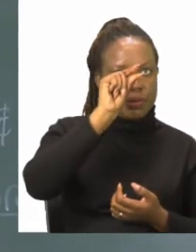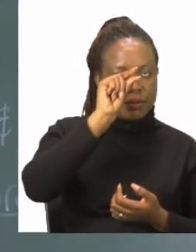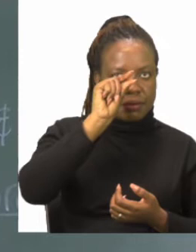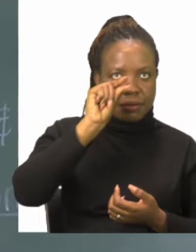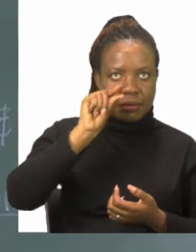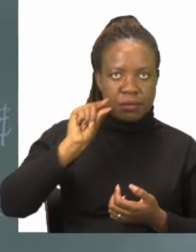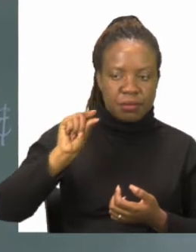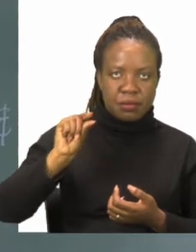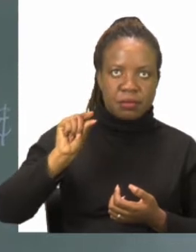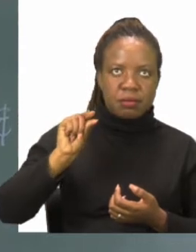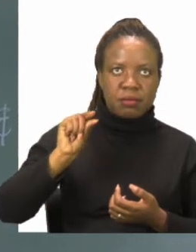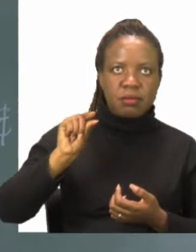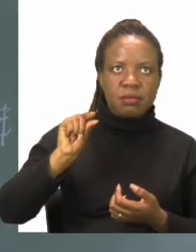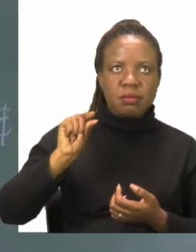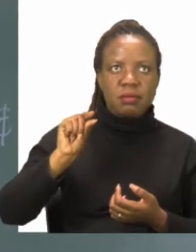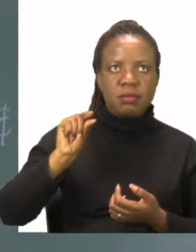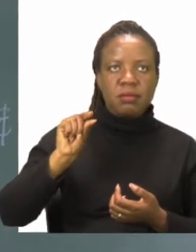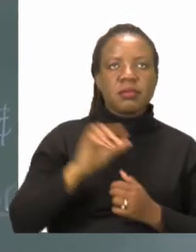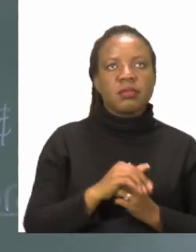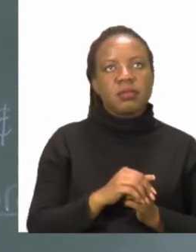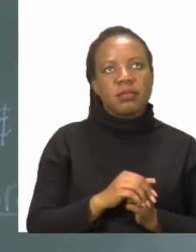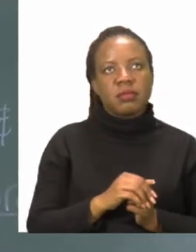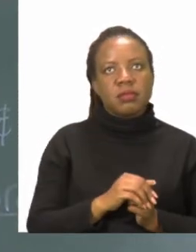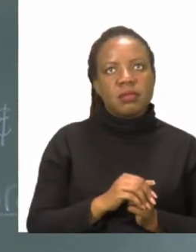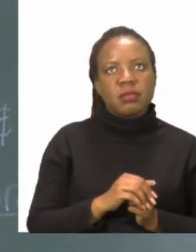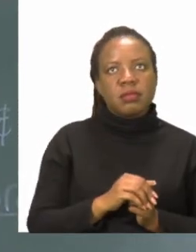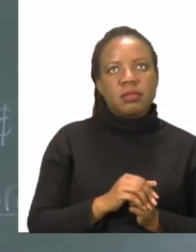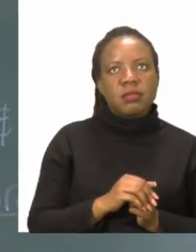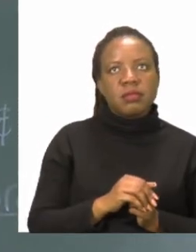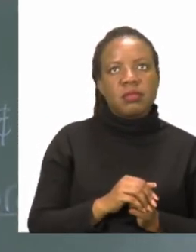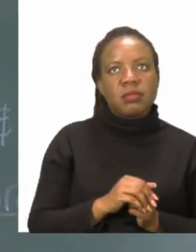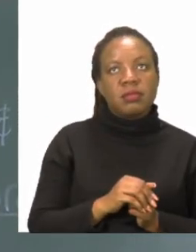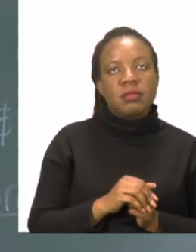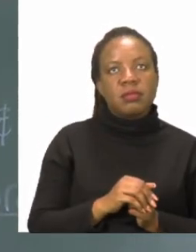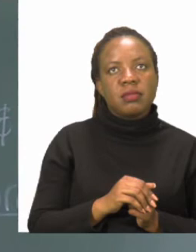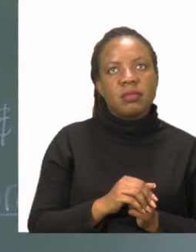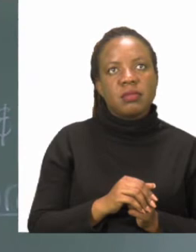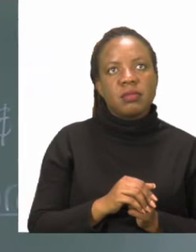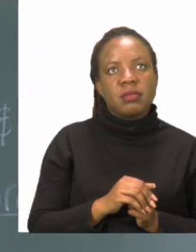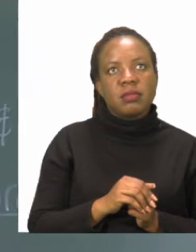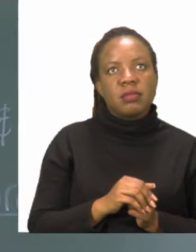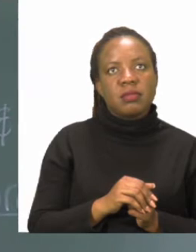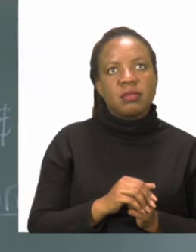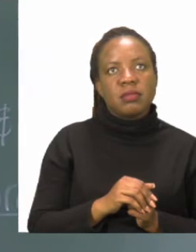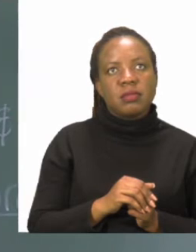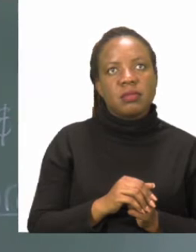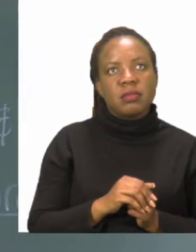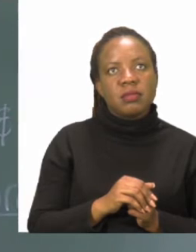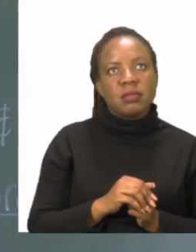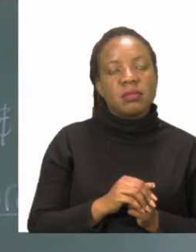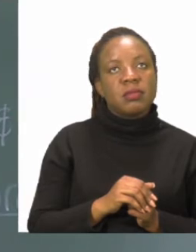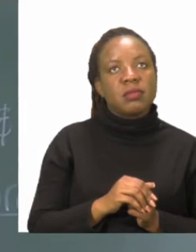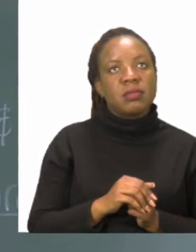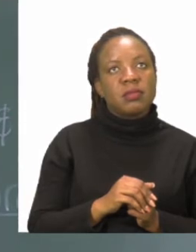across the word search or the blocks. Now what you have to do is you have to go back to the